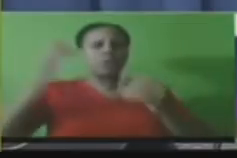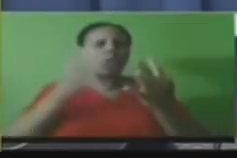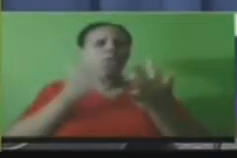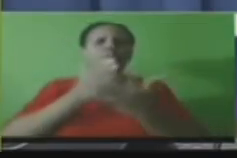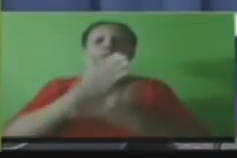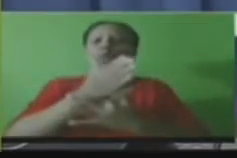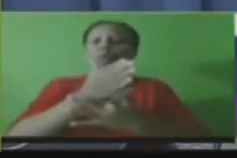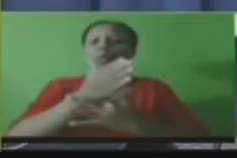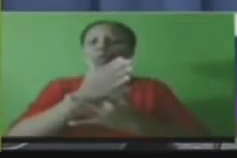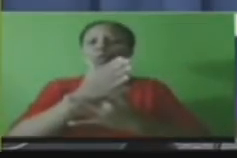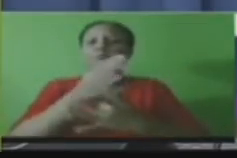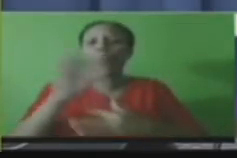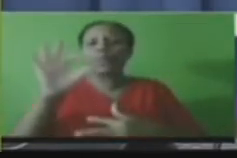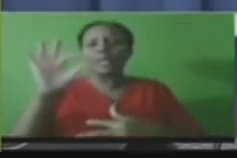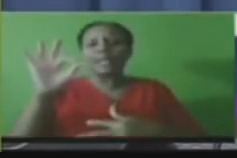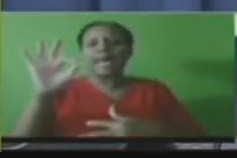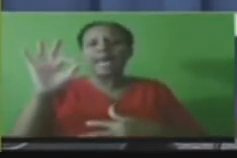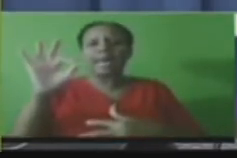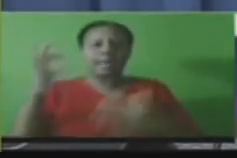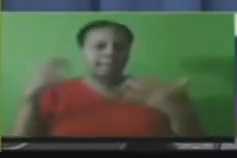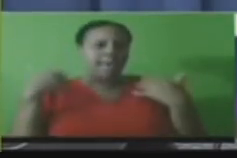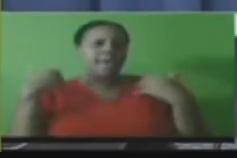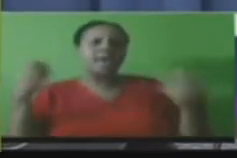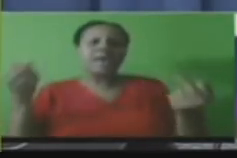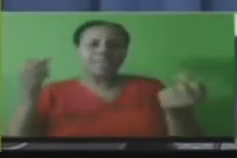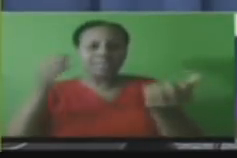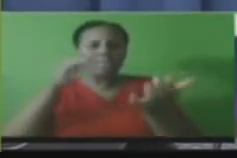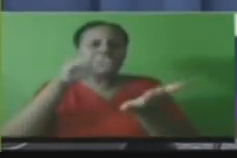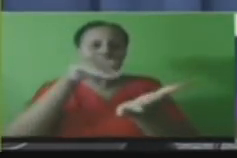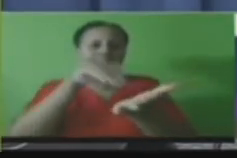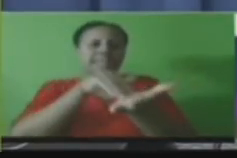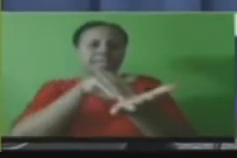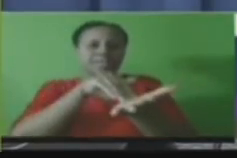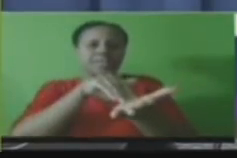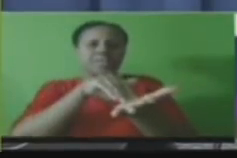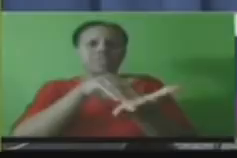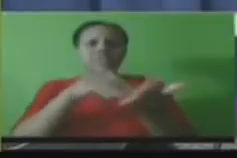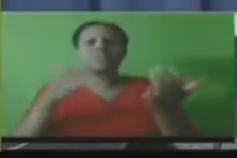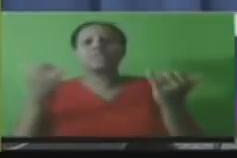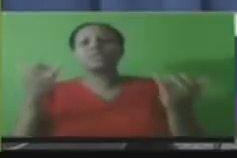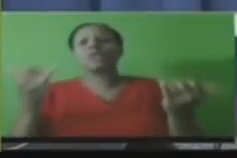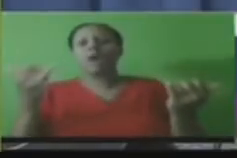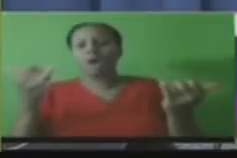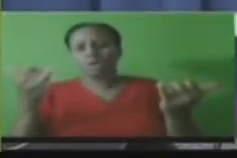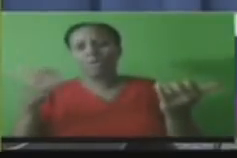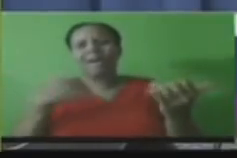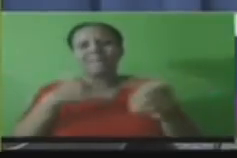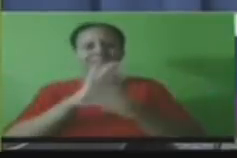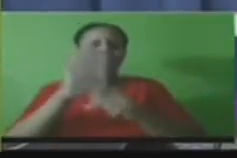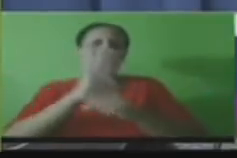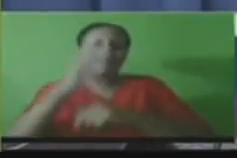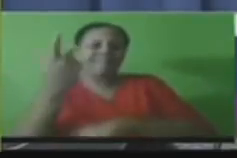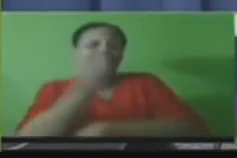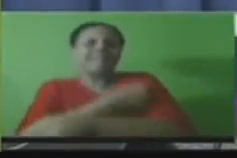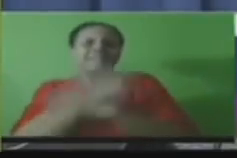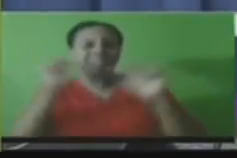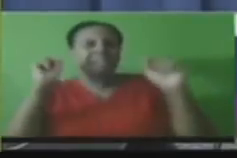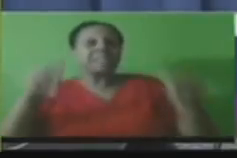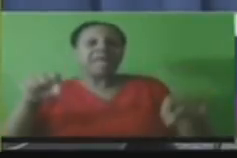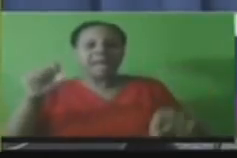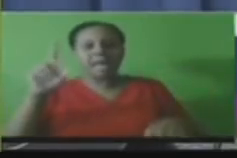do that. So you don't have to drive to a mass vaccination site. Your health centers will be reaching out to